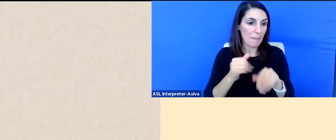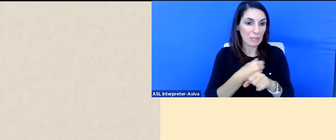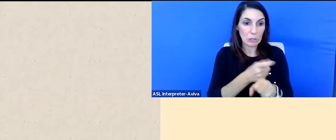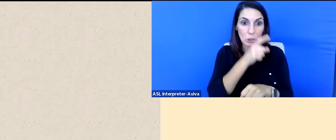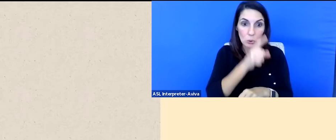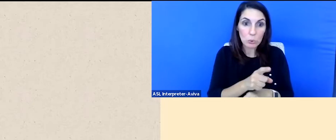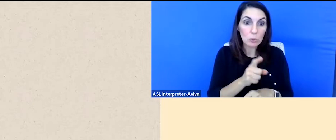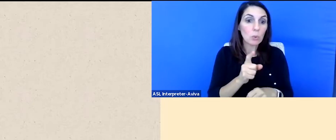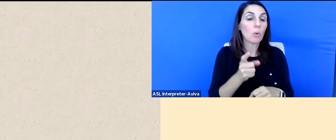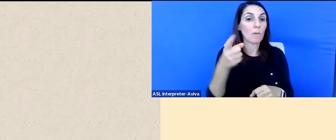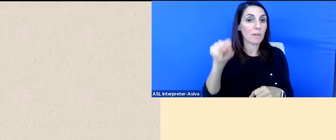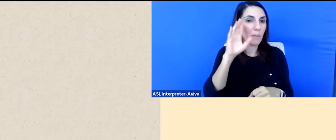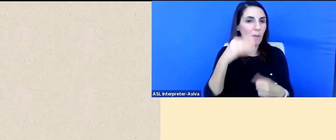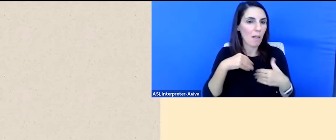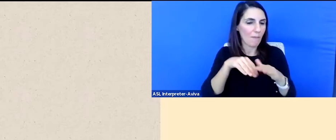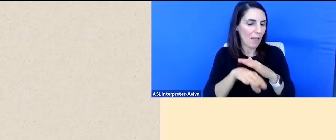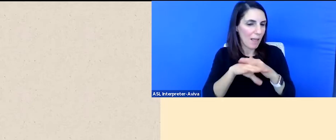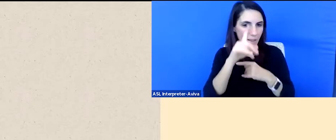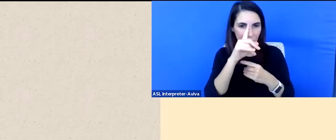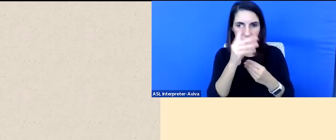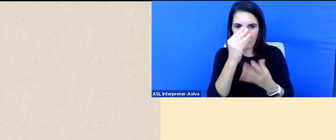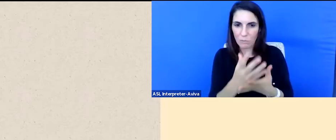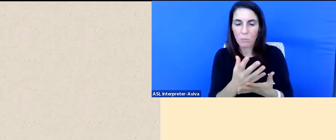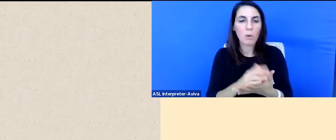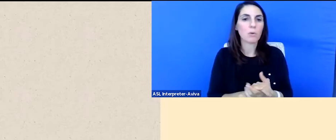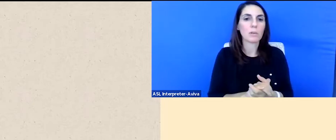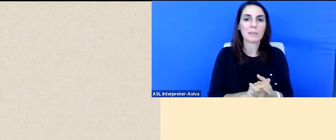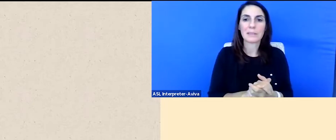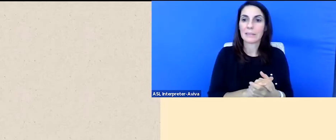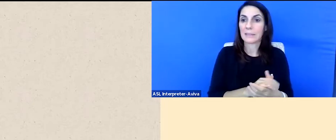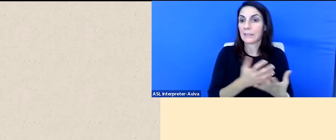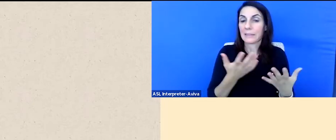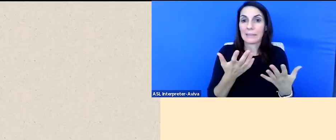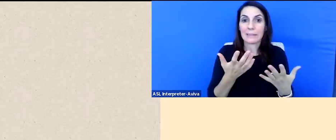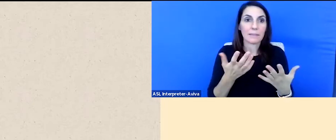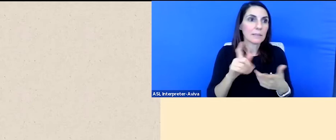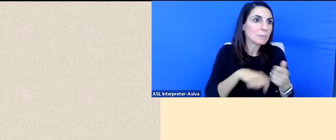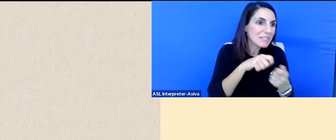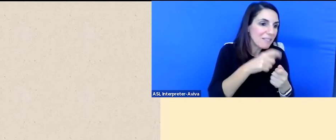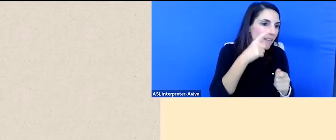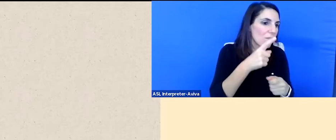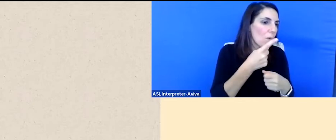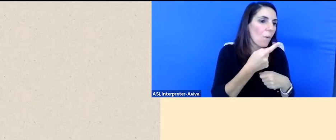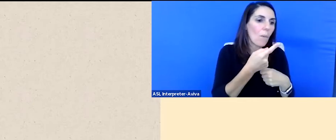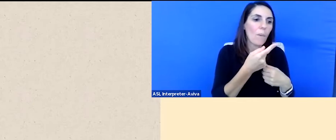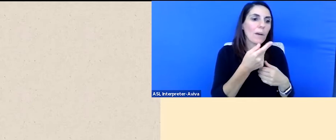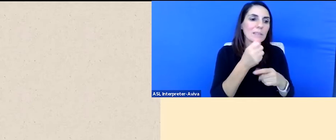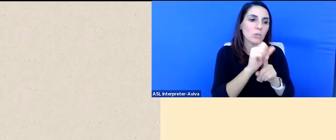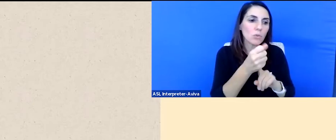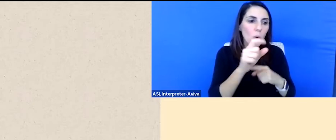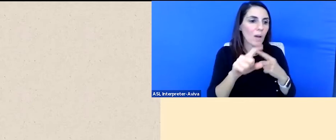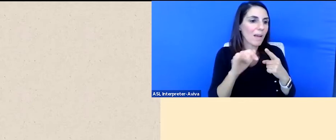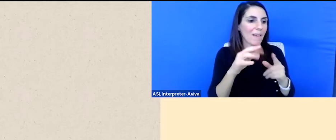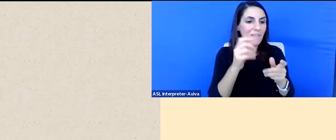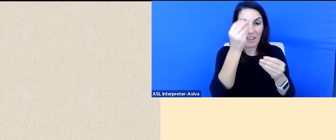to information, especially in those kind of situations where information changes quickly. So